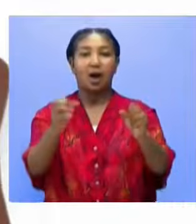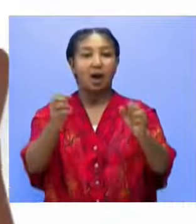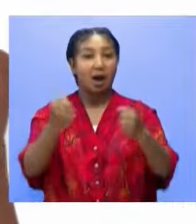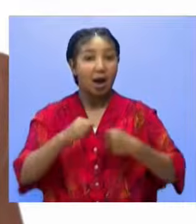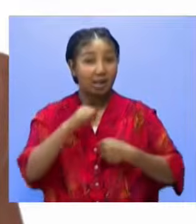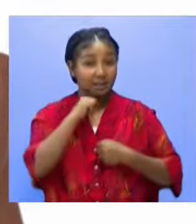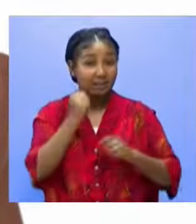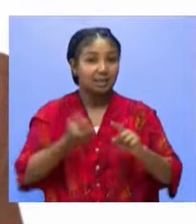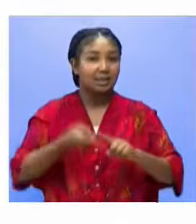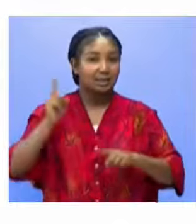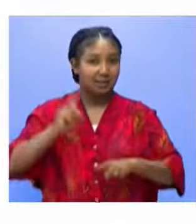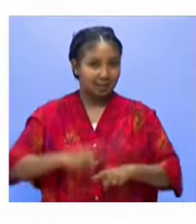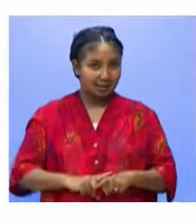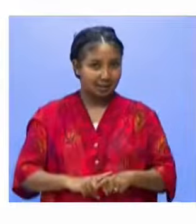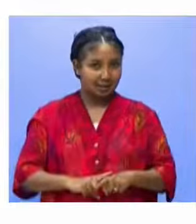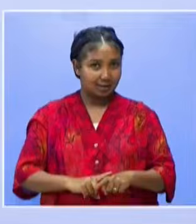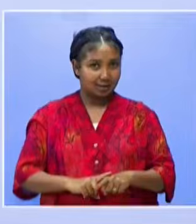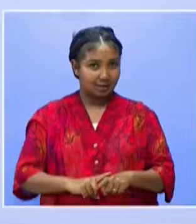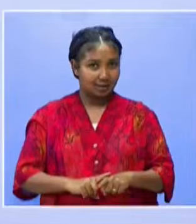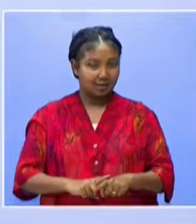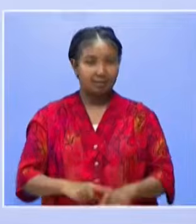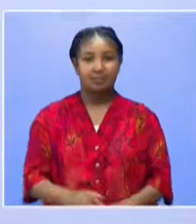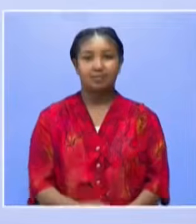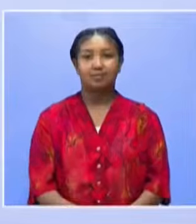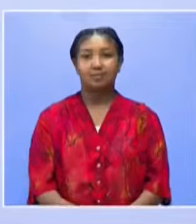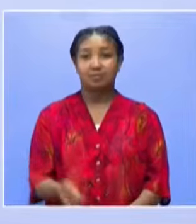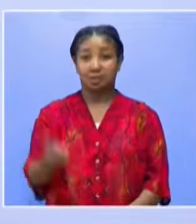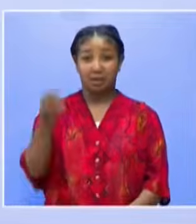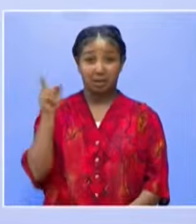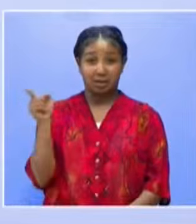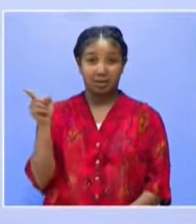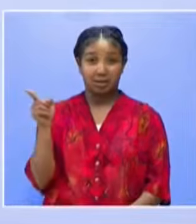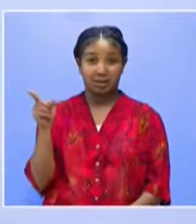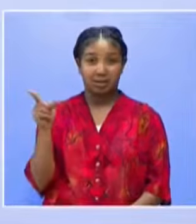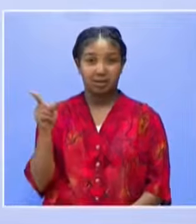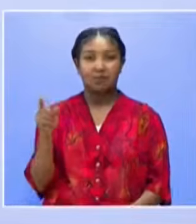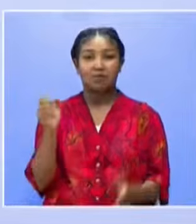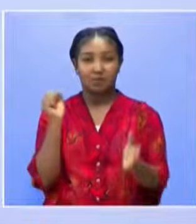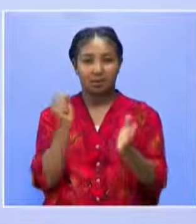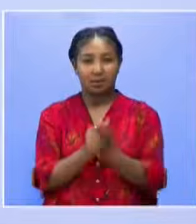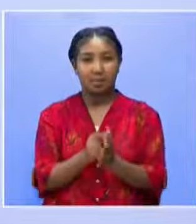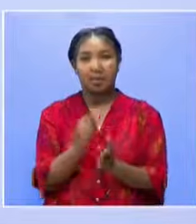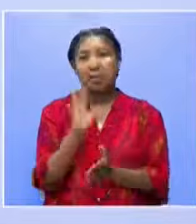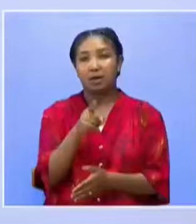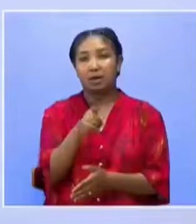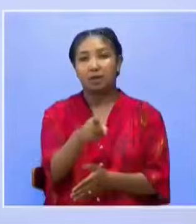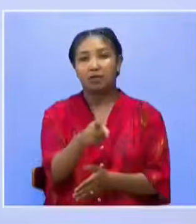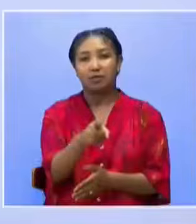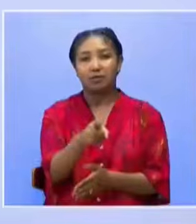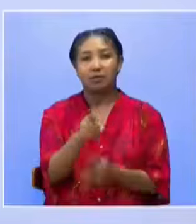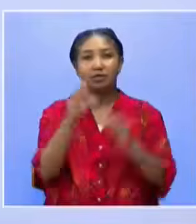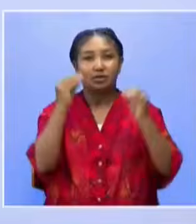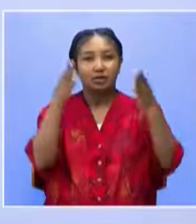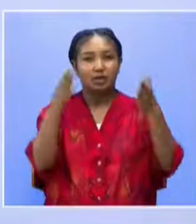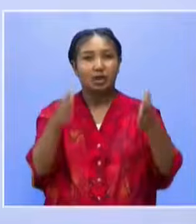here returned. Is that clear? For example, maybe if your teacher can ask you such kinds of